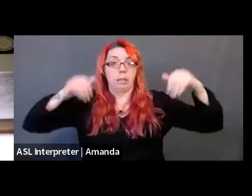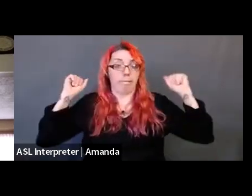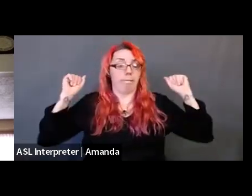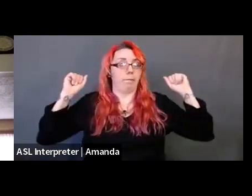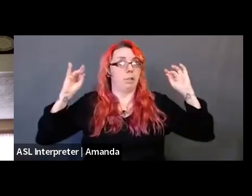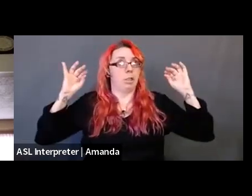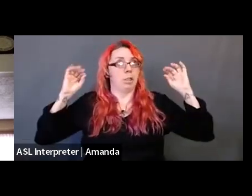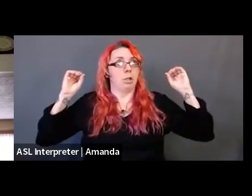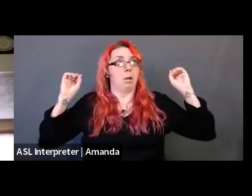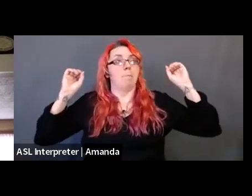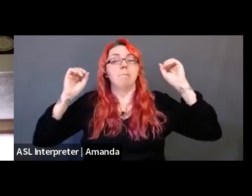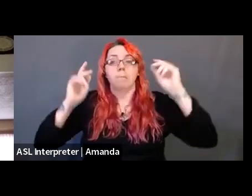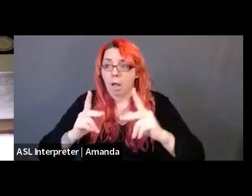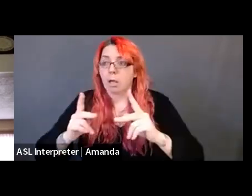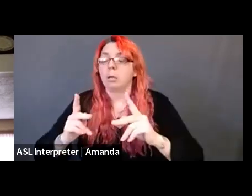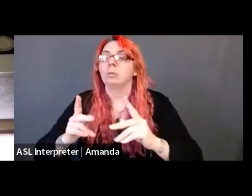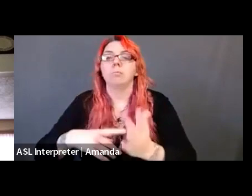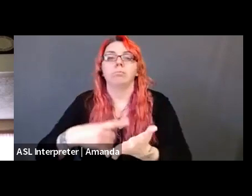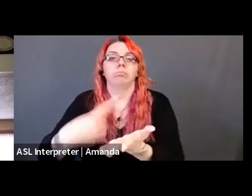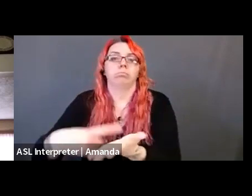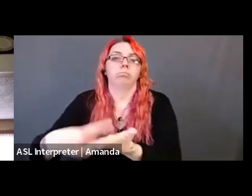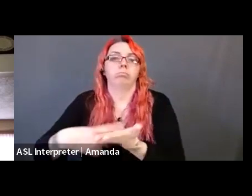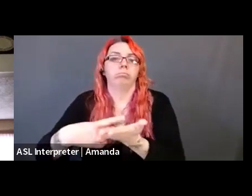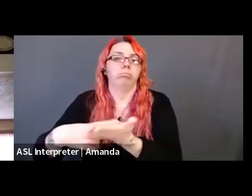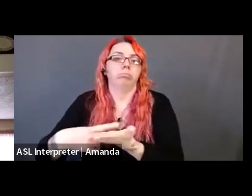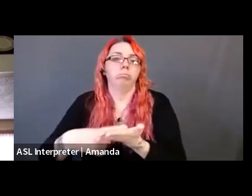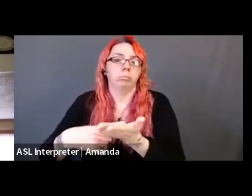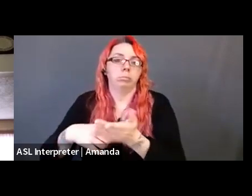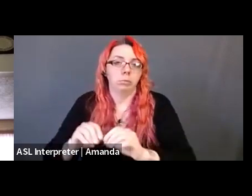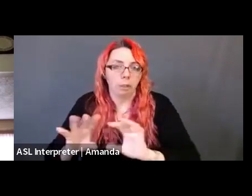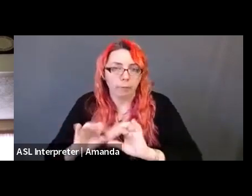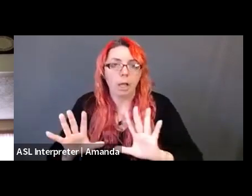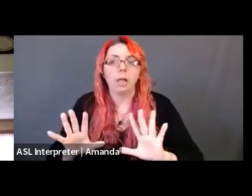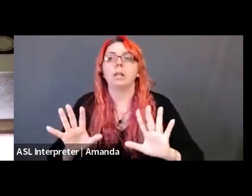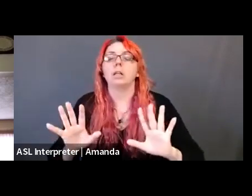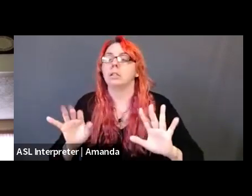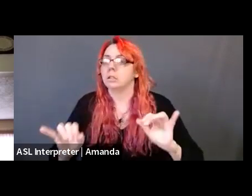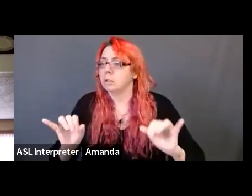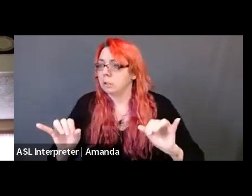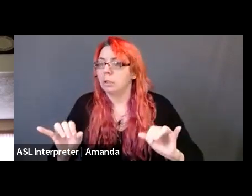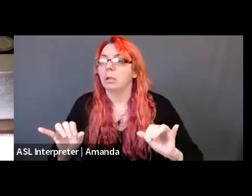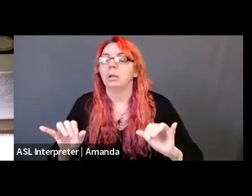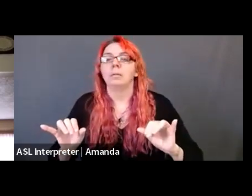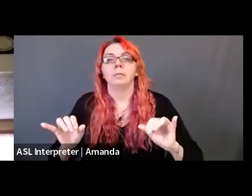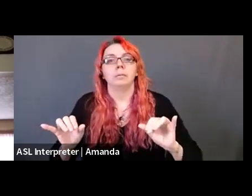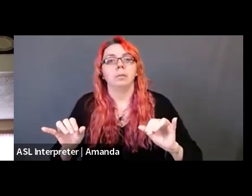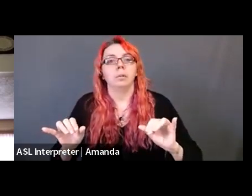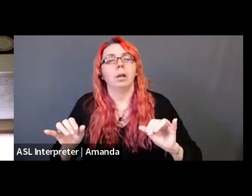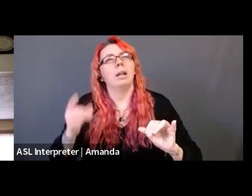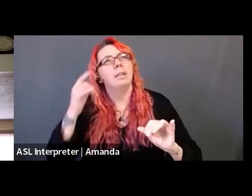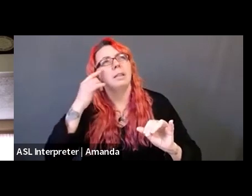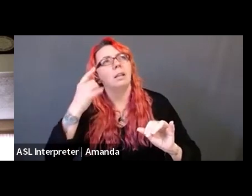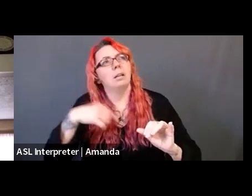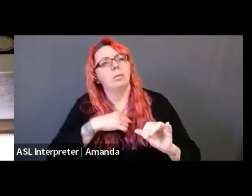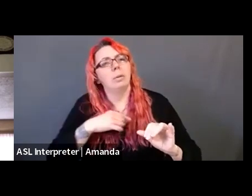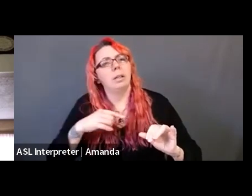clearing the air. And then we had to identify, actually, I think we identified a smudge outside as well to, kind